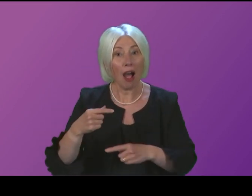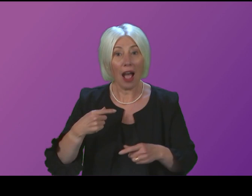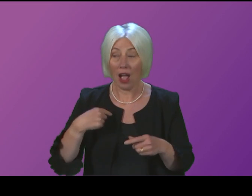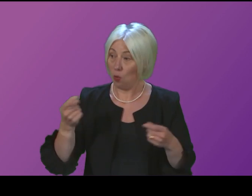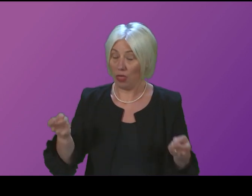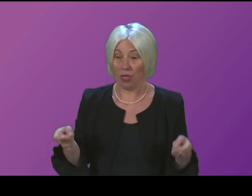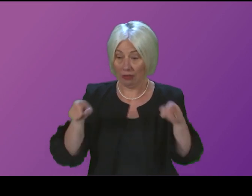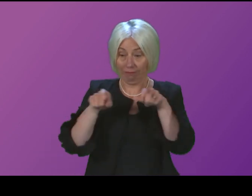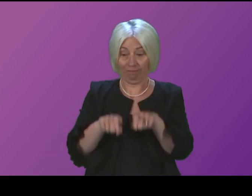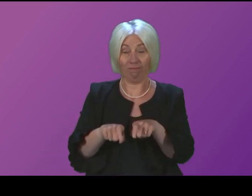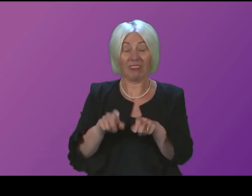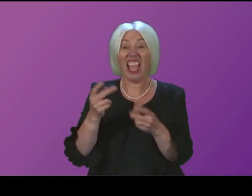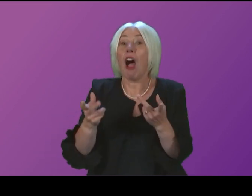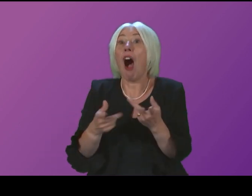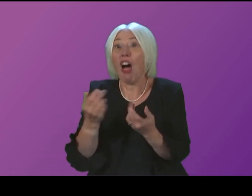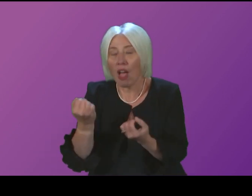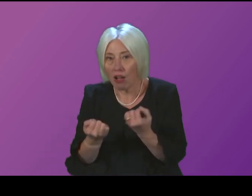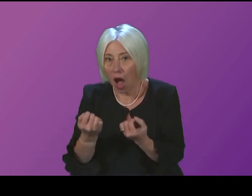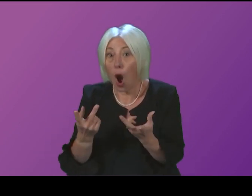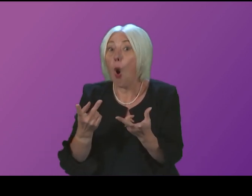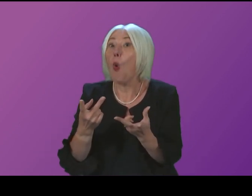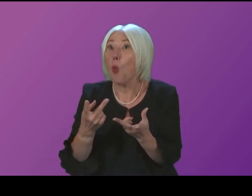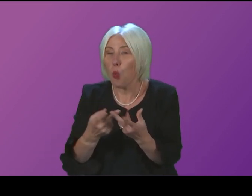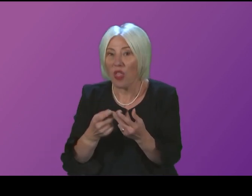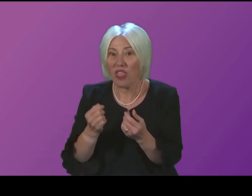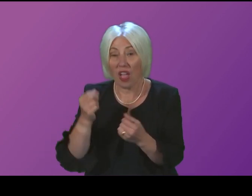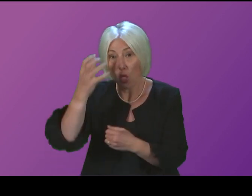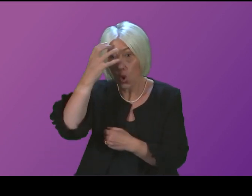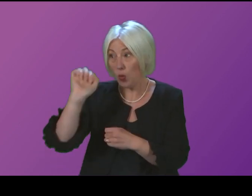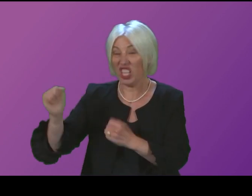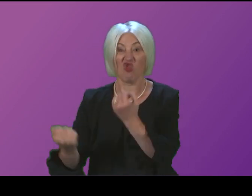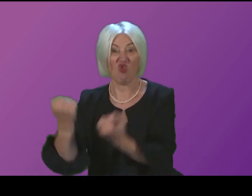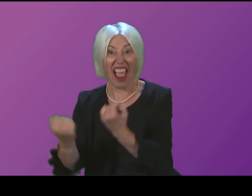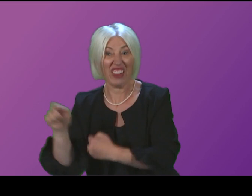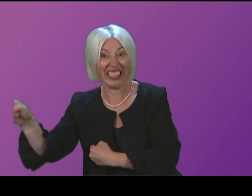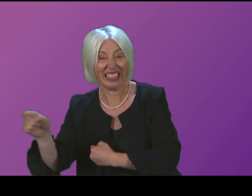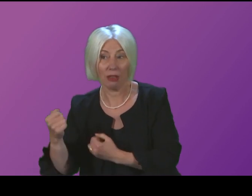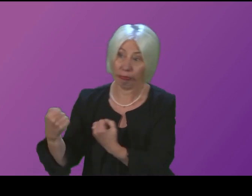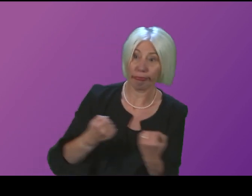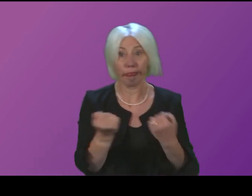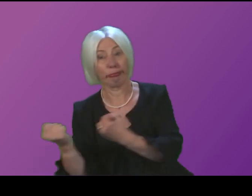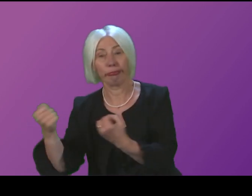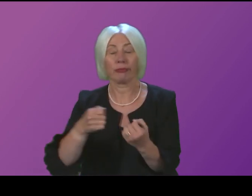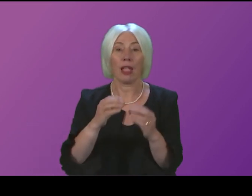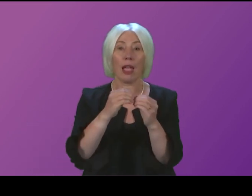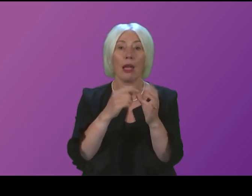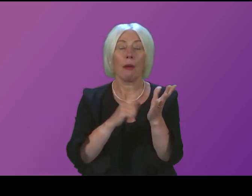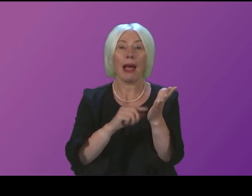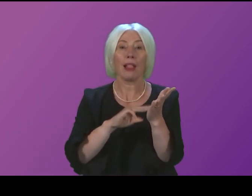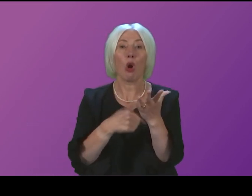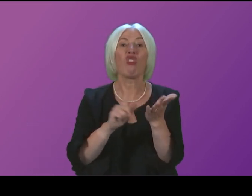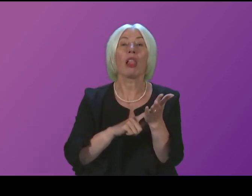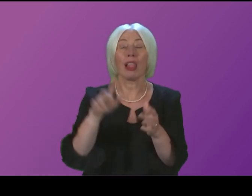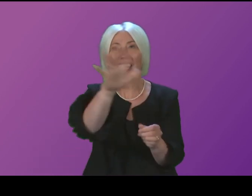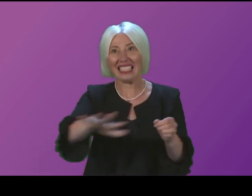seat of another car, this time with the Queen at the wheel, driving through the Balmoral estate. In recent